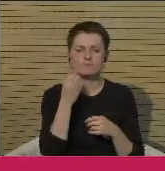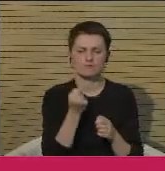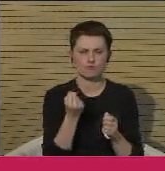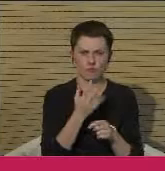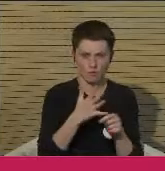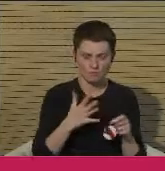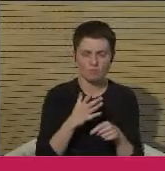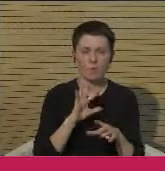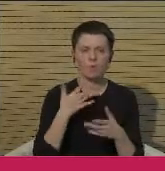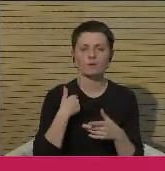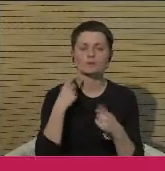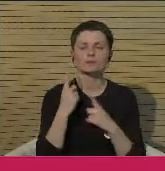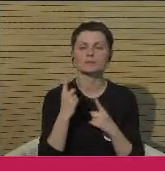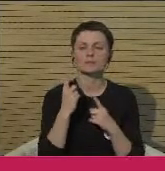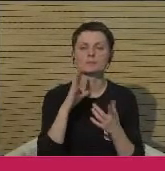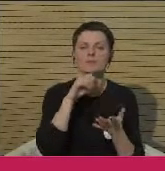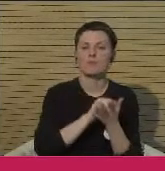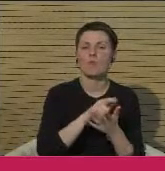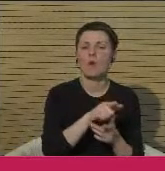So let me